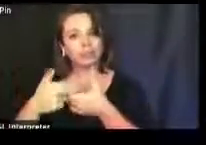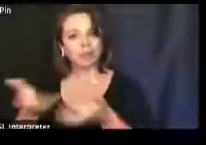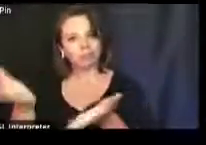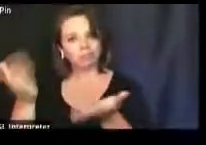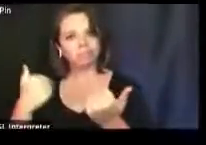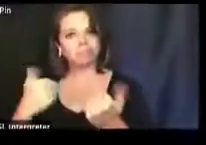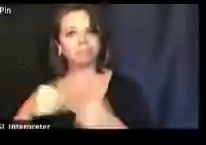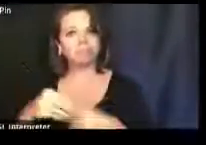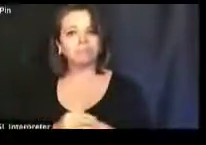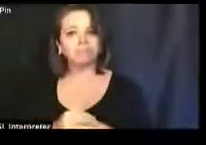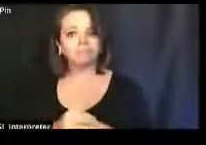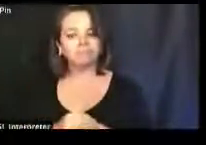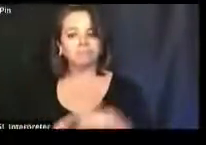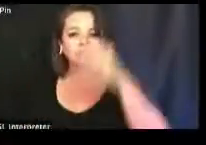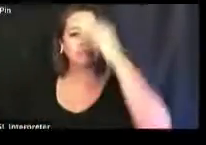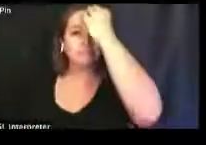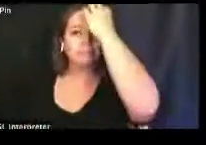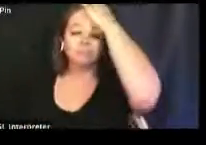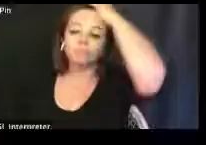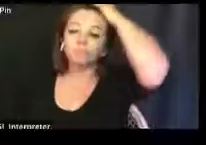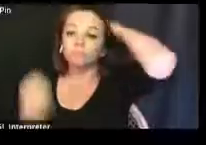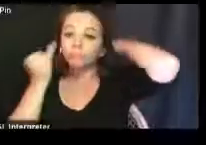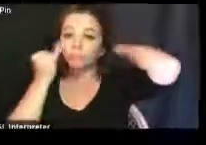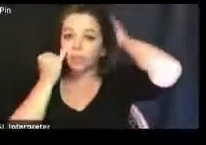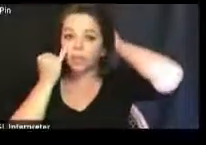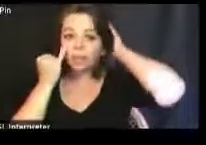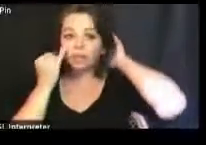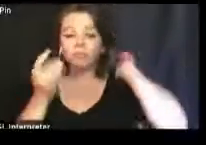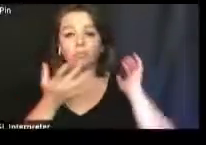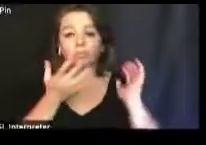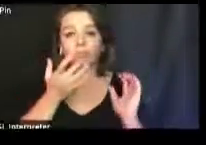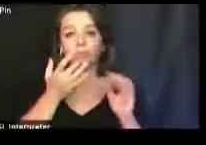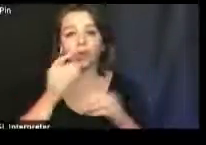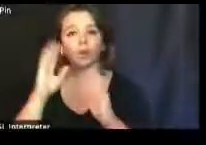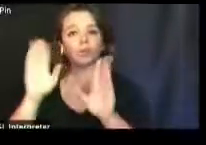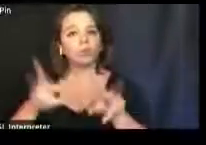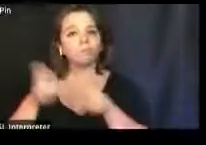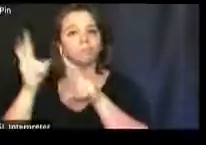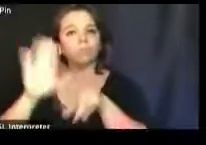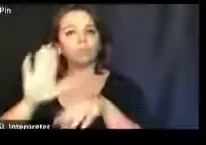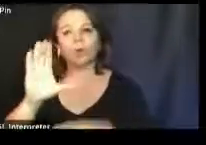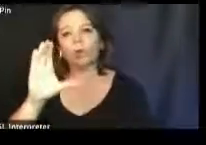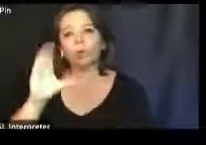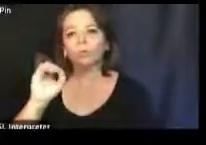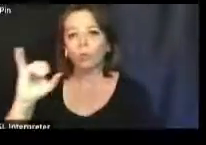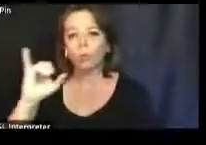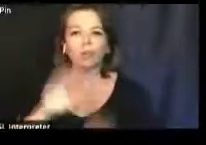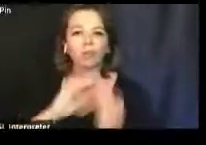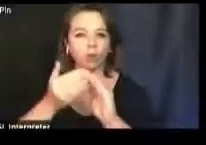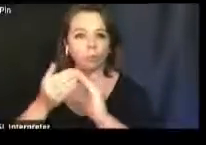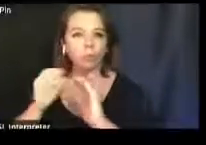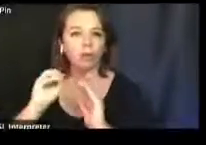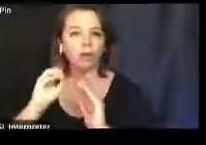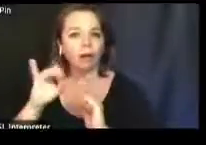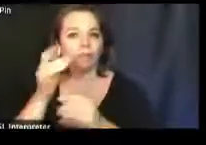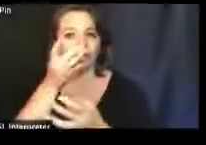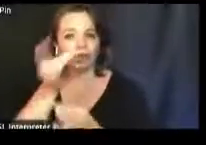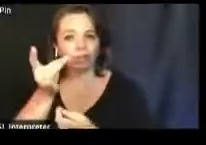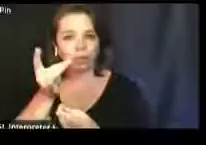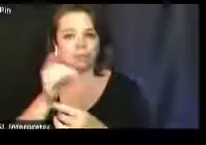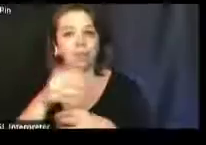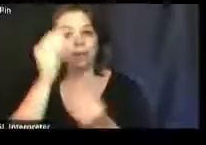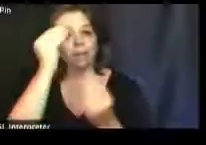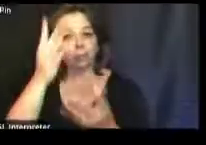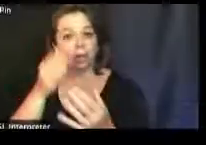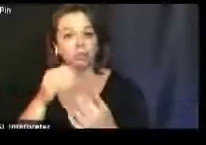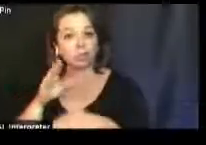process. If you would rather submit COI, community of interest input over the internet, you can do